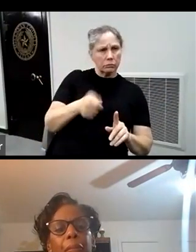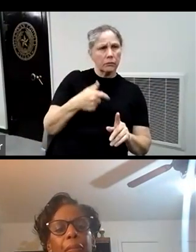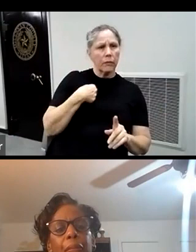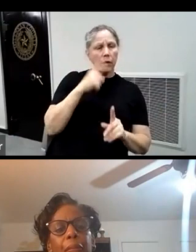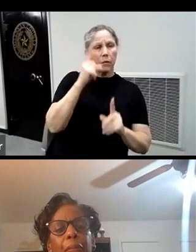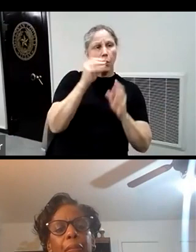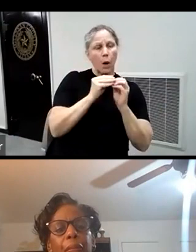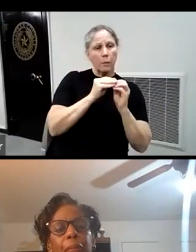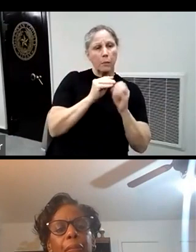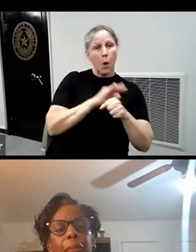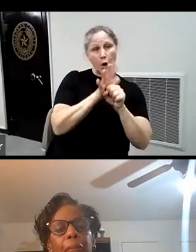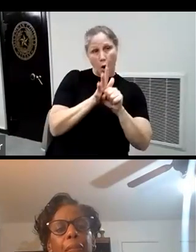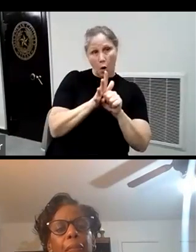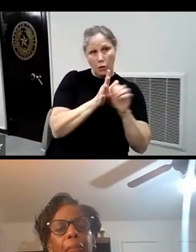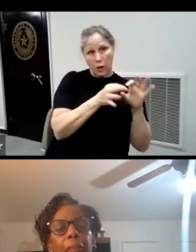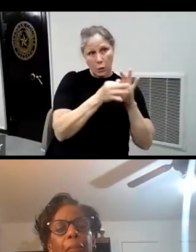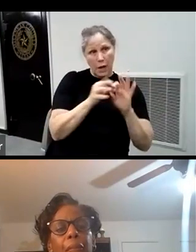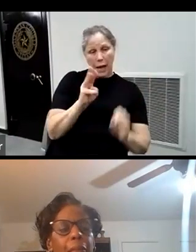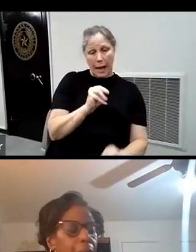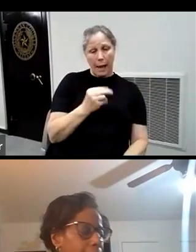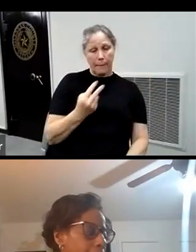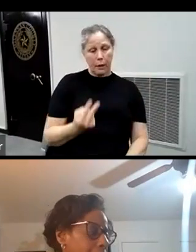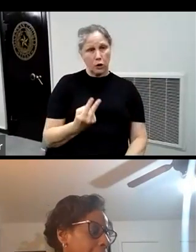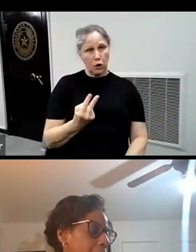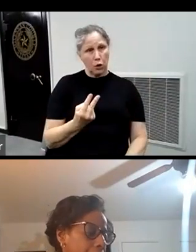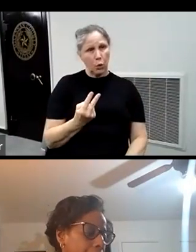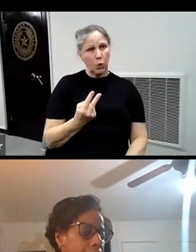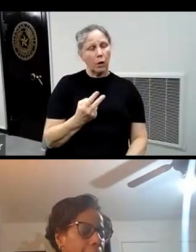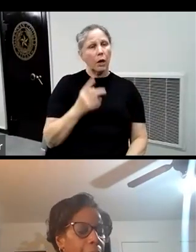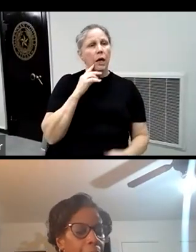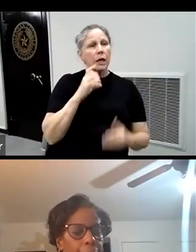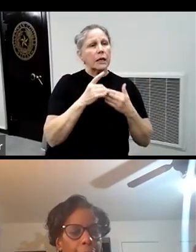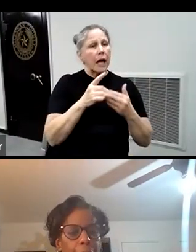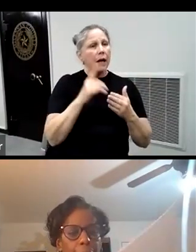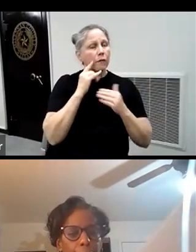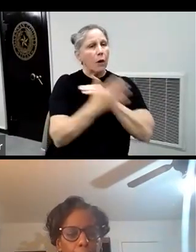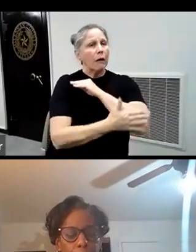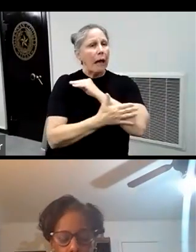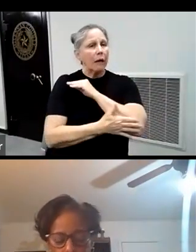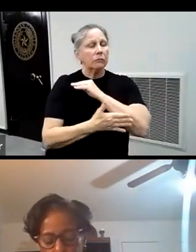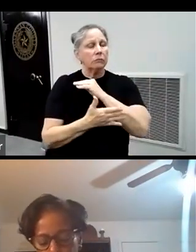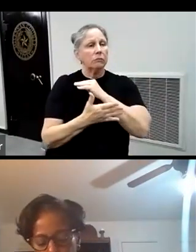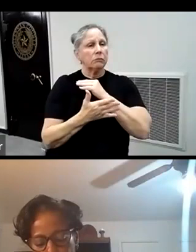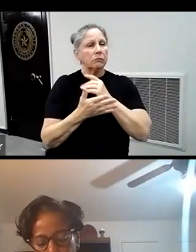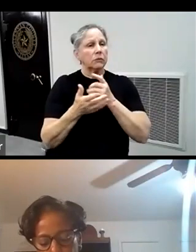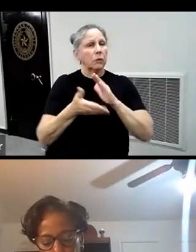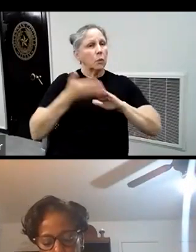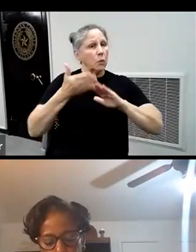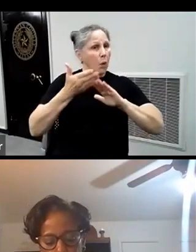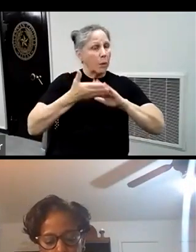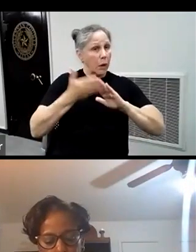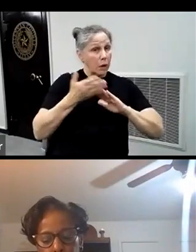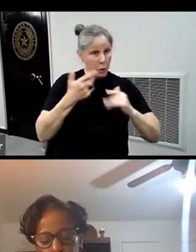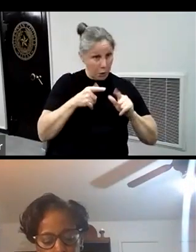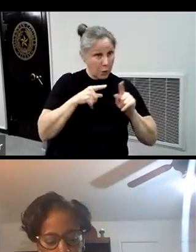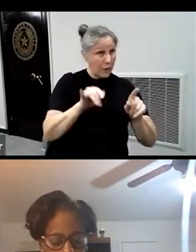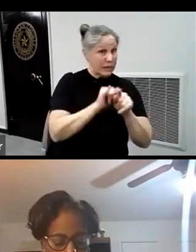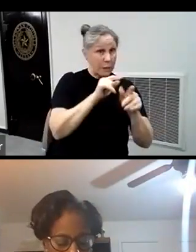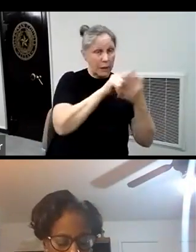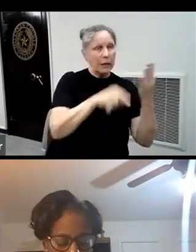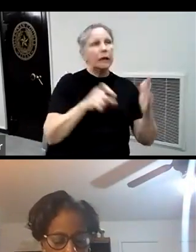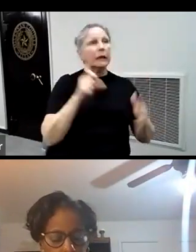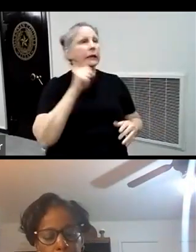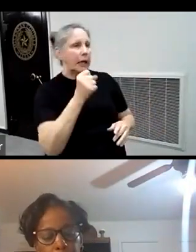other COVID item on M2, that guidance for county operations. I didn't know if you wanted to do it while we're hitting those items.